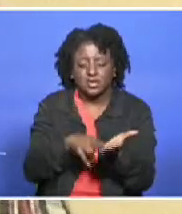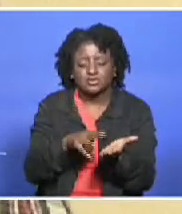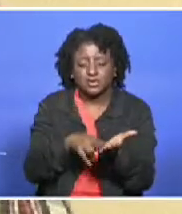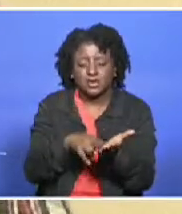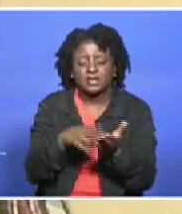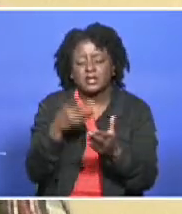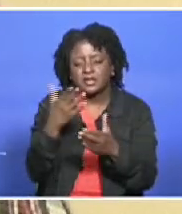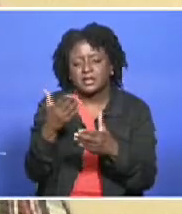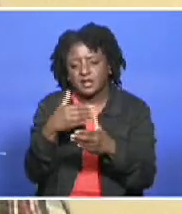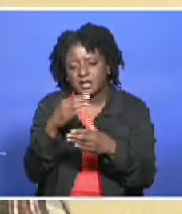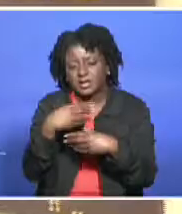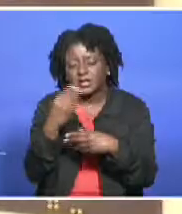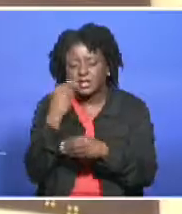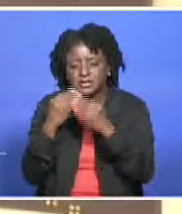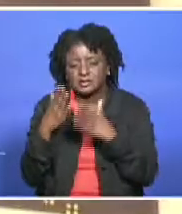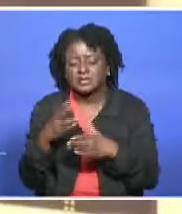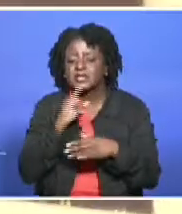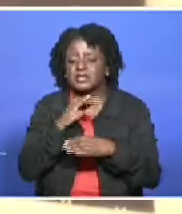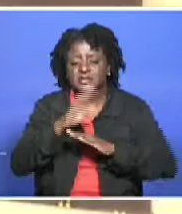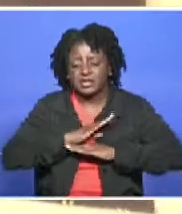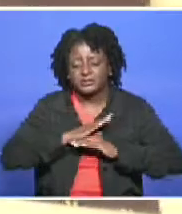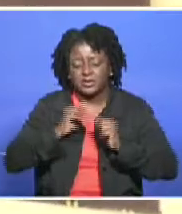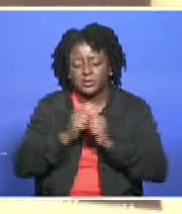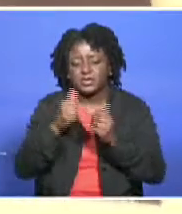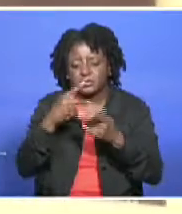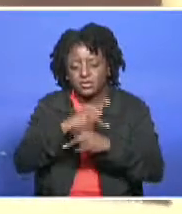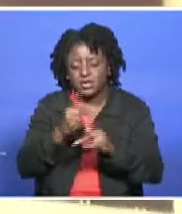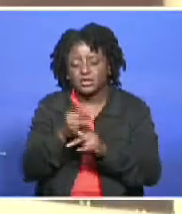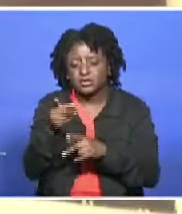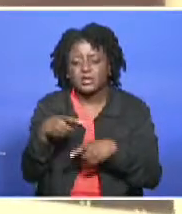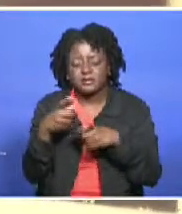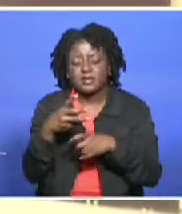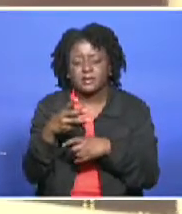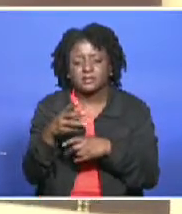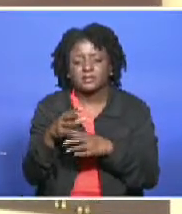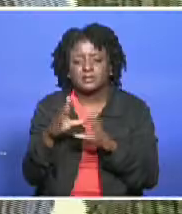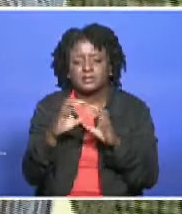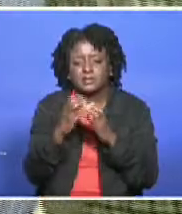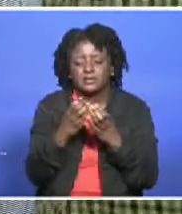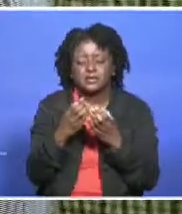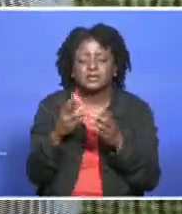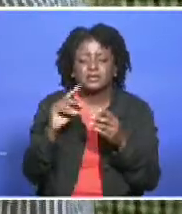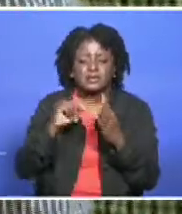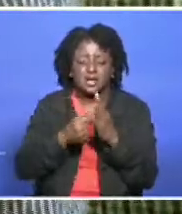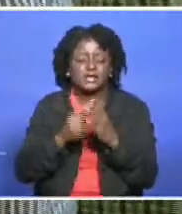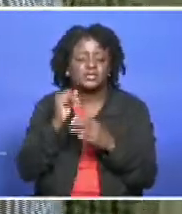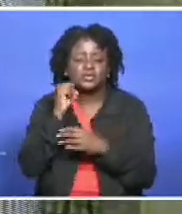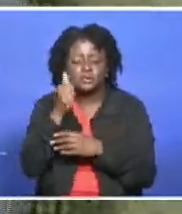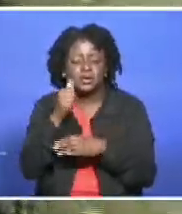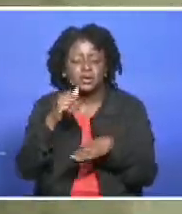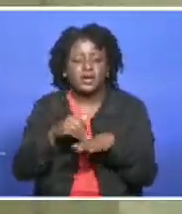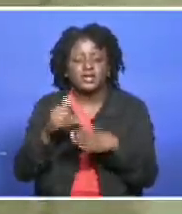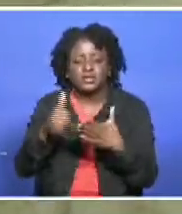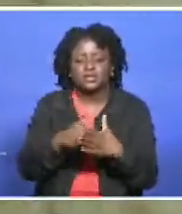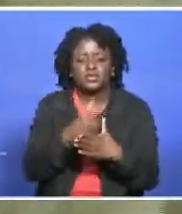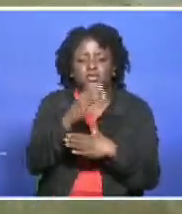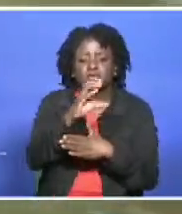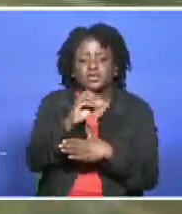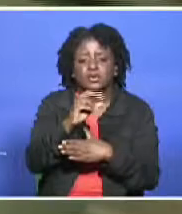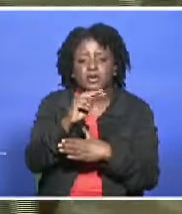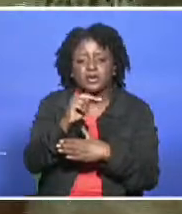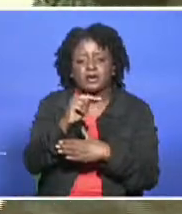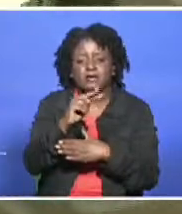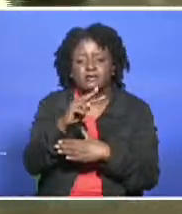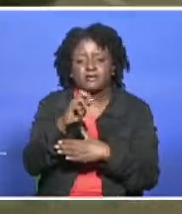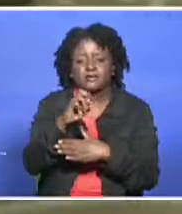give them. Seminars begin tomorrow at the New Covenant Baptist Church. Program coordinator Gregory Minnis says a number of